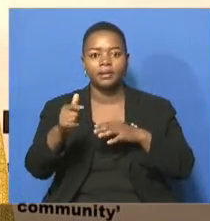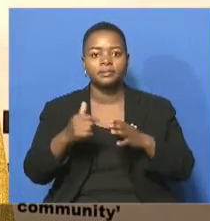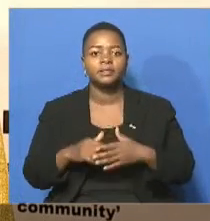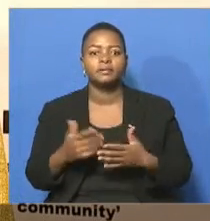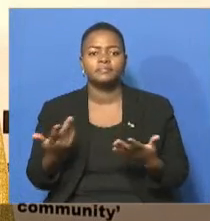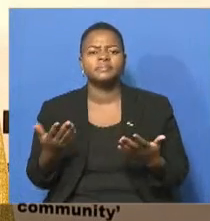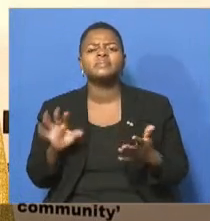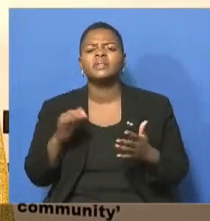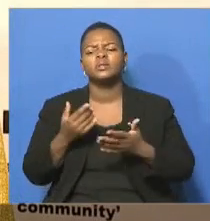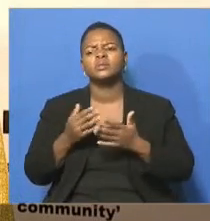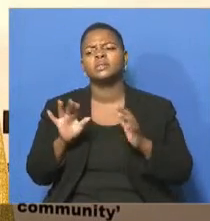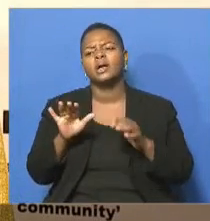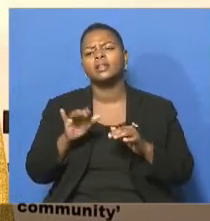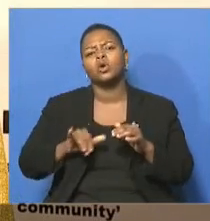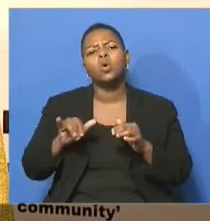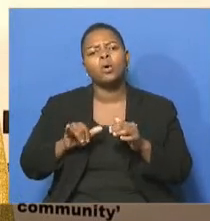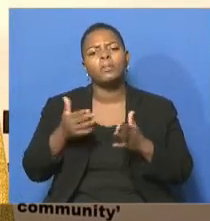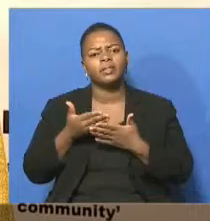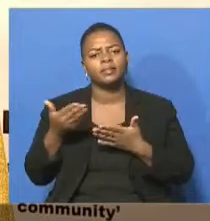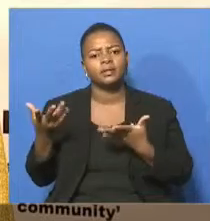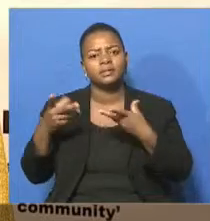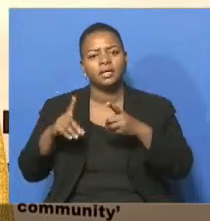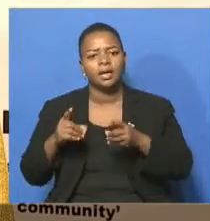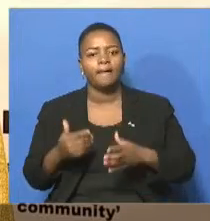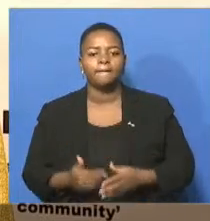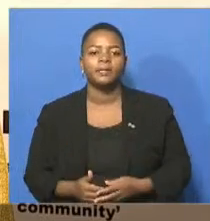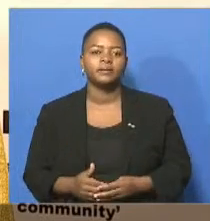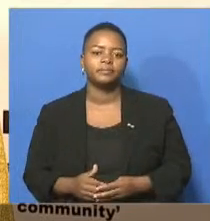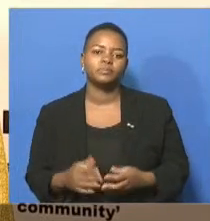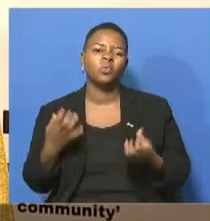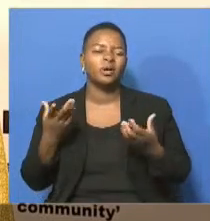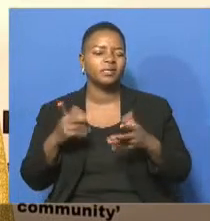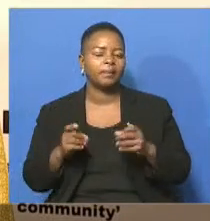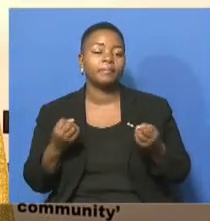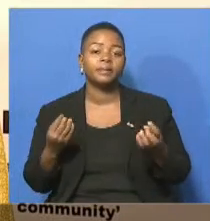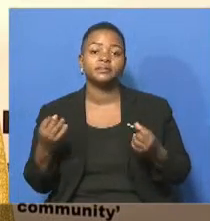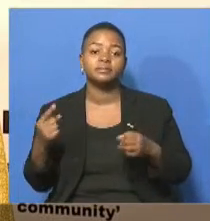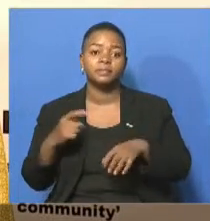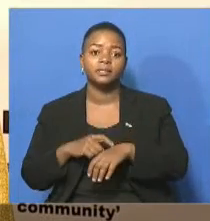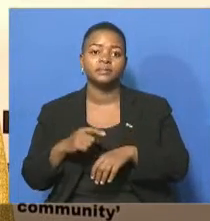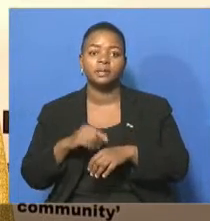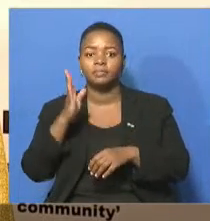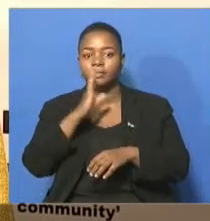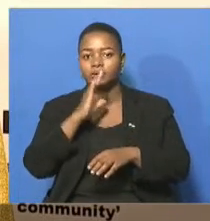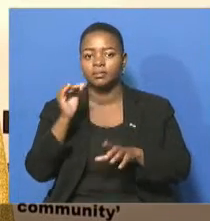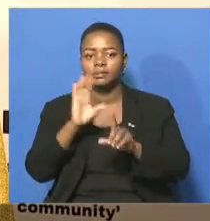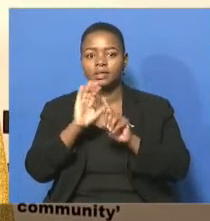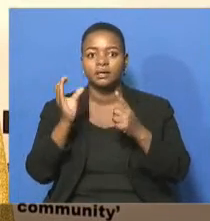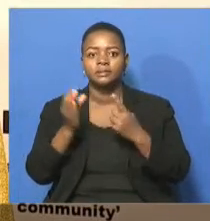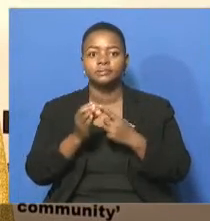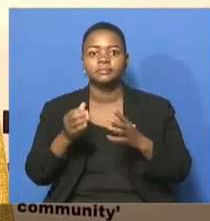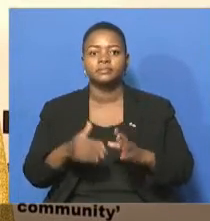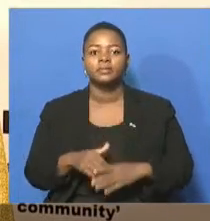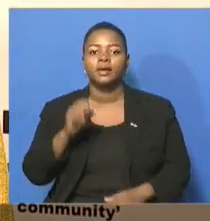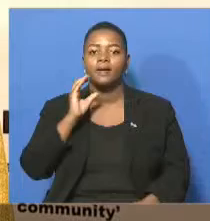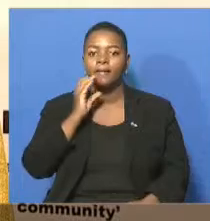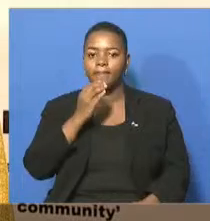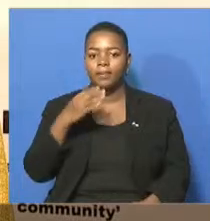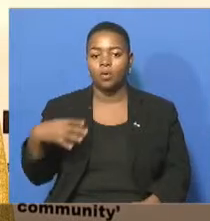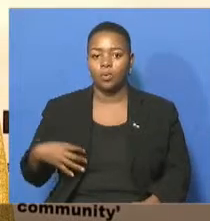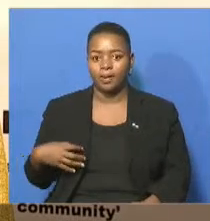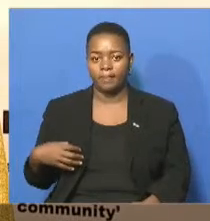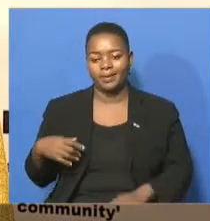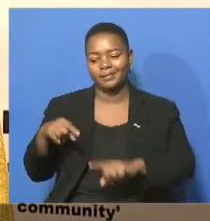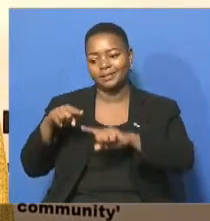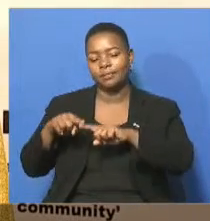crowd basically, I think I would say culturally, they